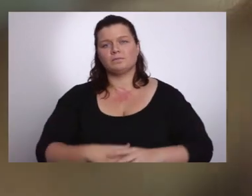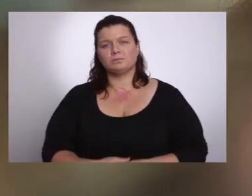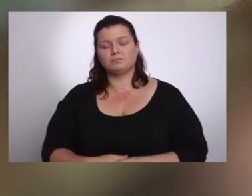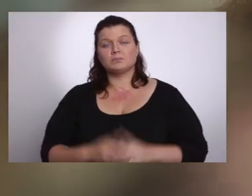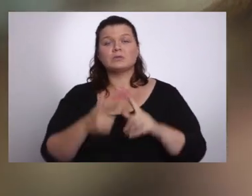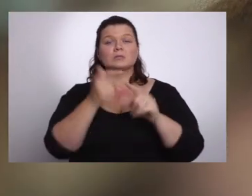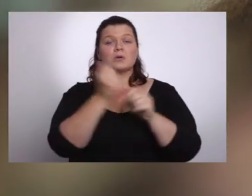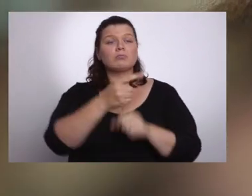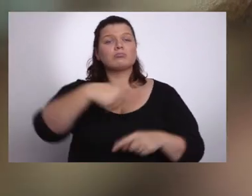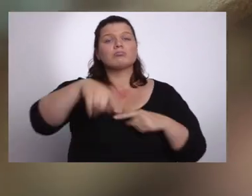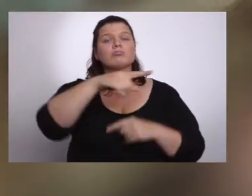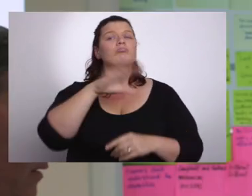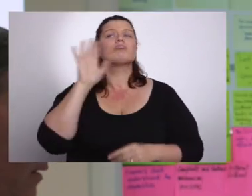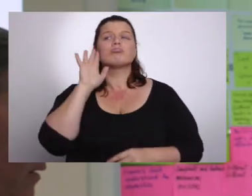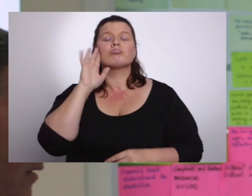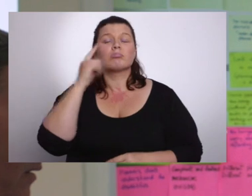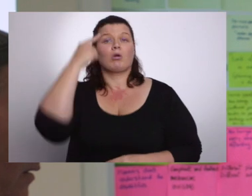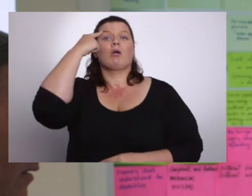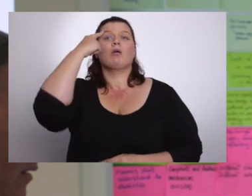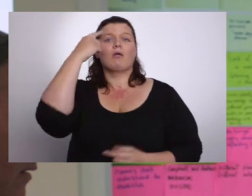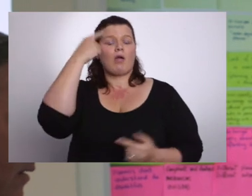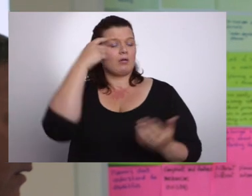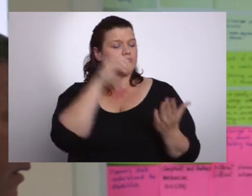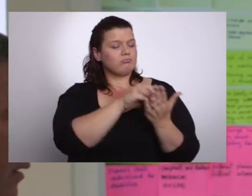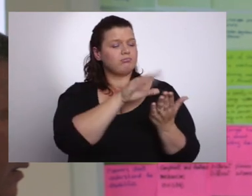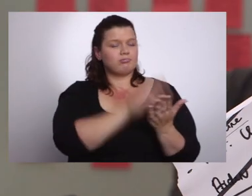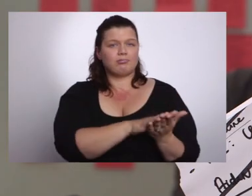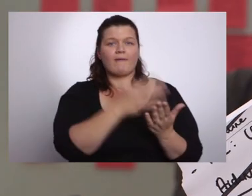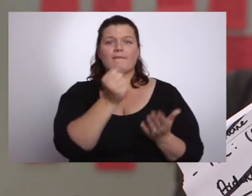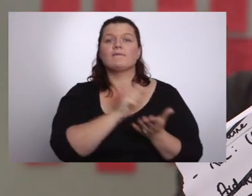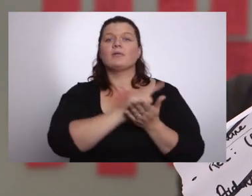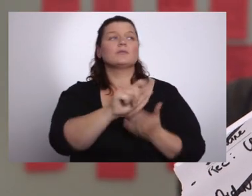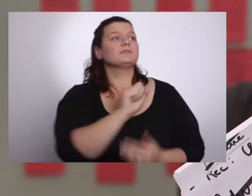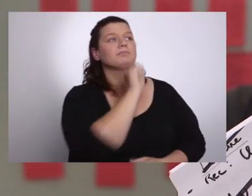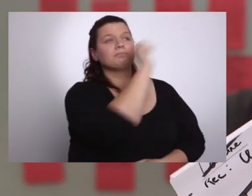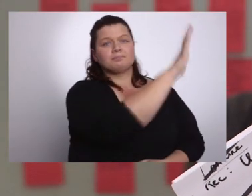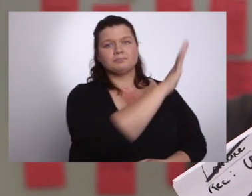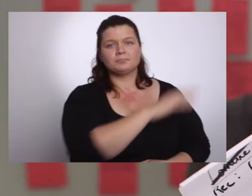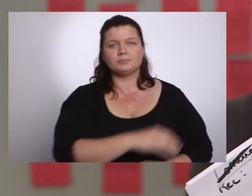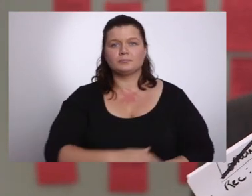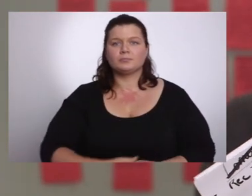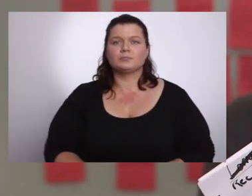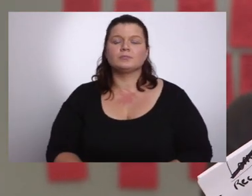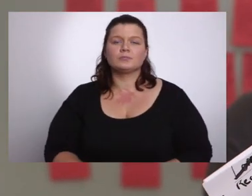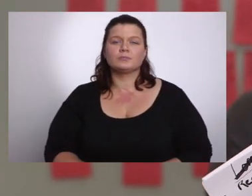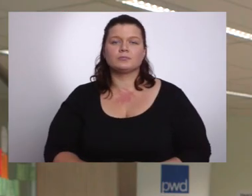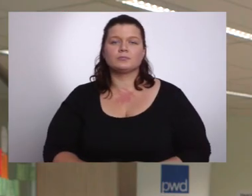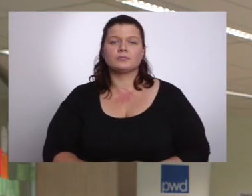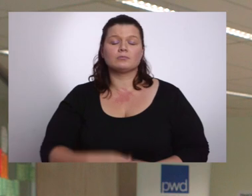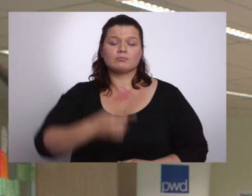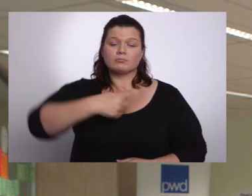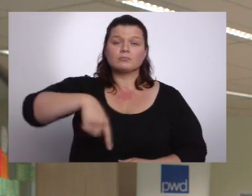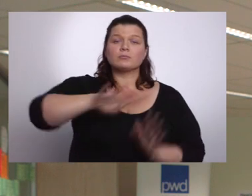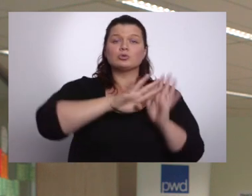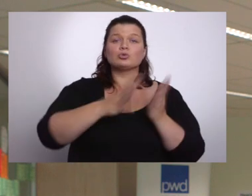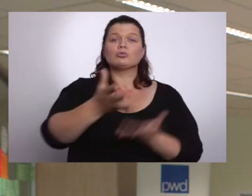conversation, but as they settle into their deliberations, we kind of leave them to it. So there's various methods for doing